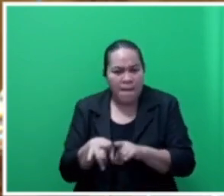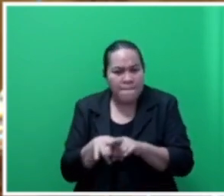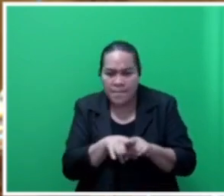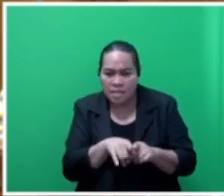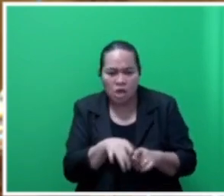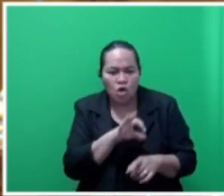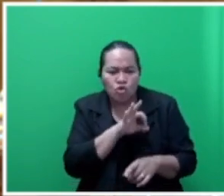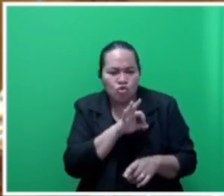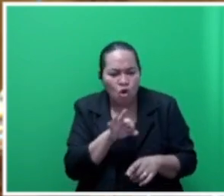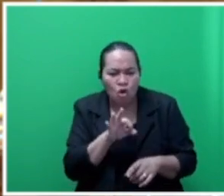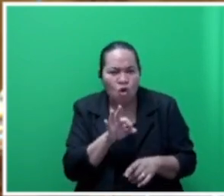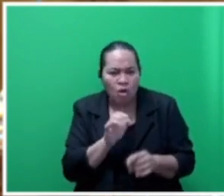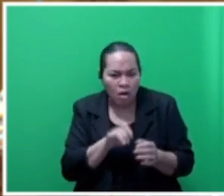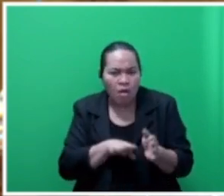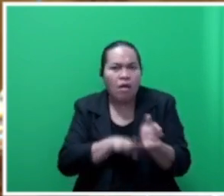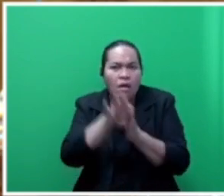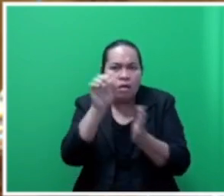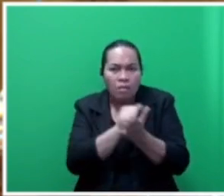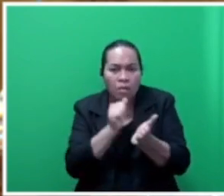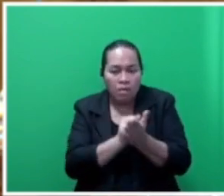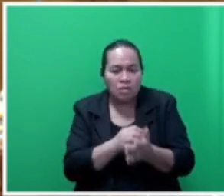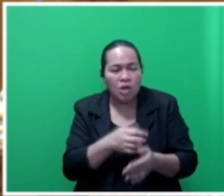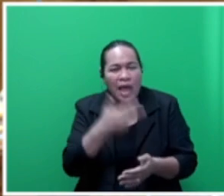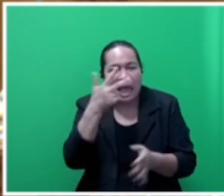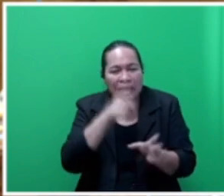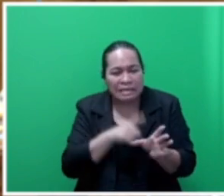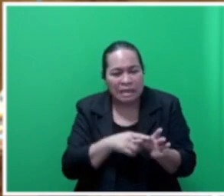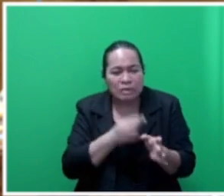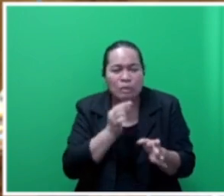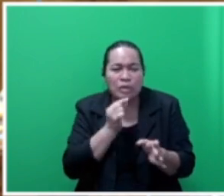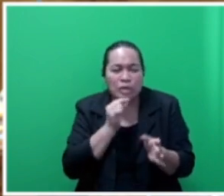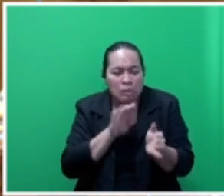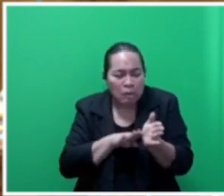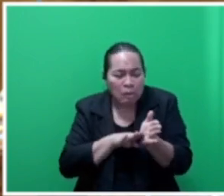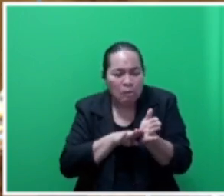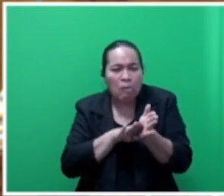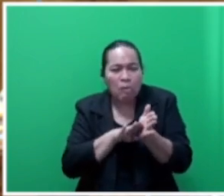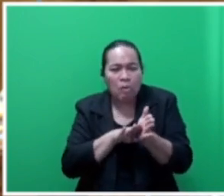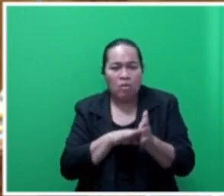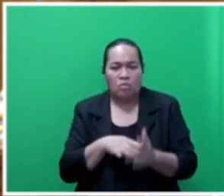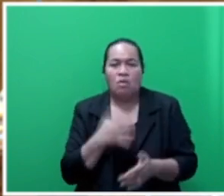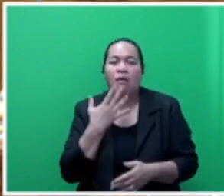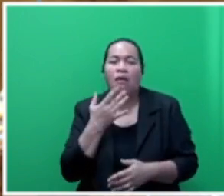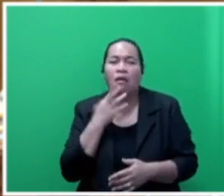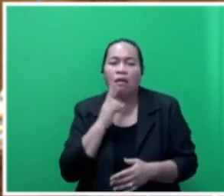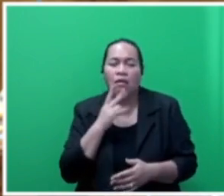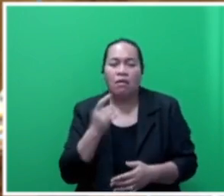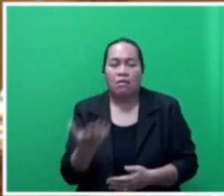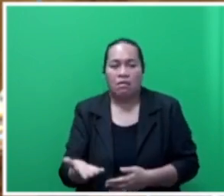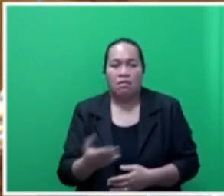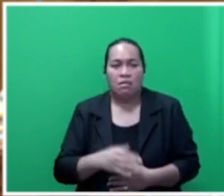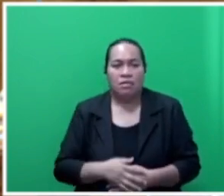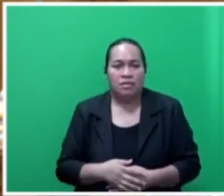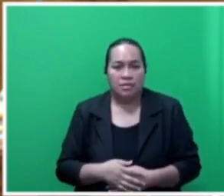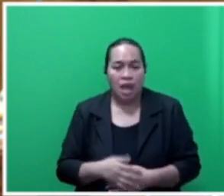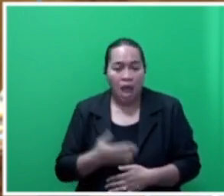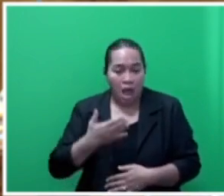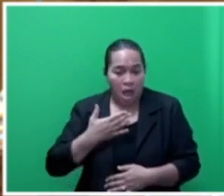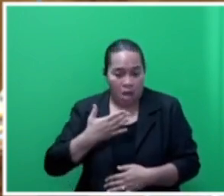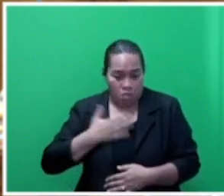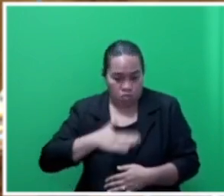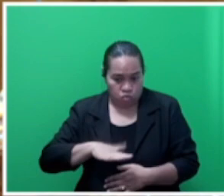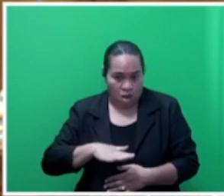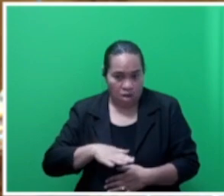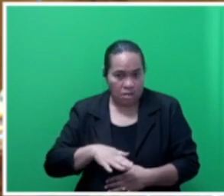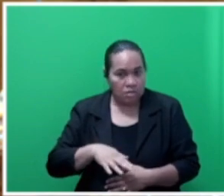in the last 8 years. I would like to reiterate this point that I made earlier, that we will